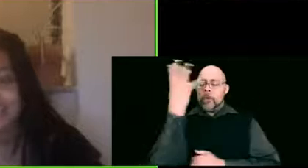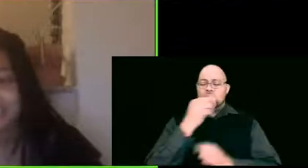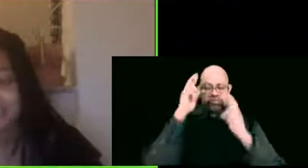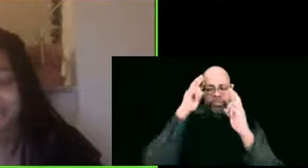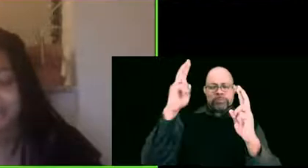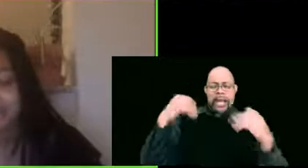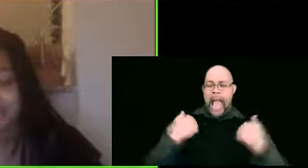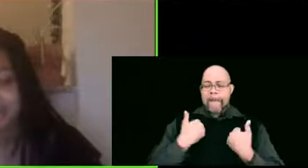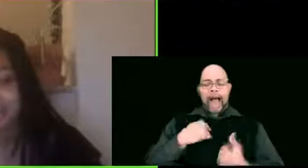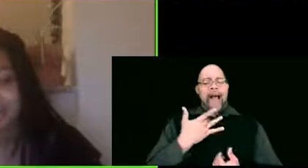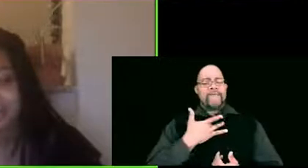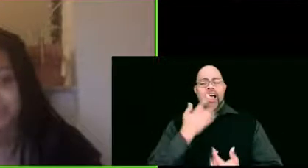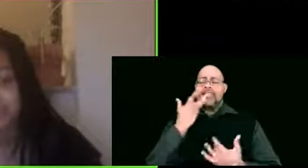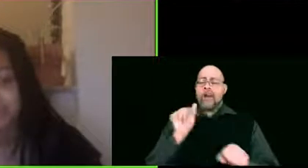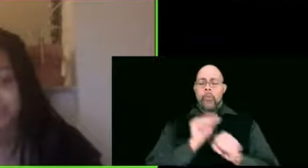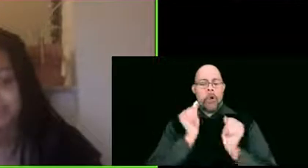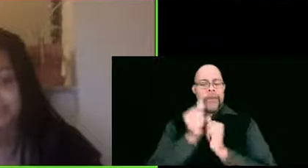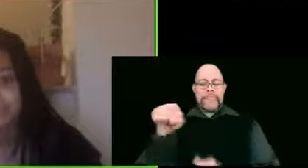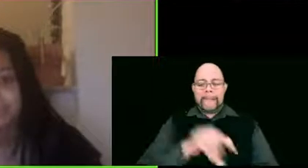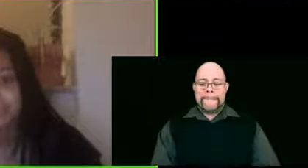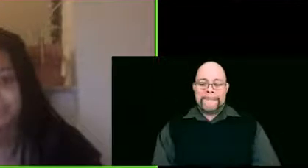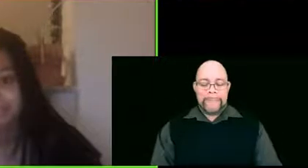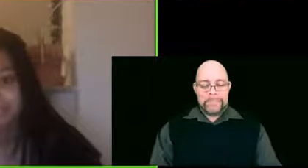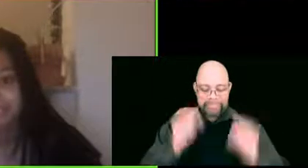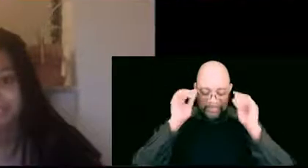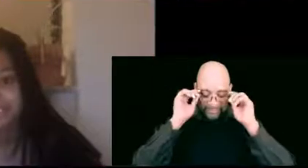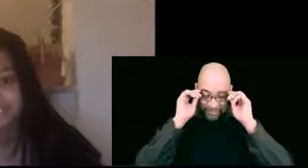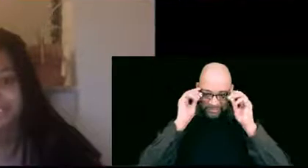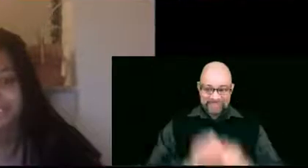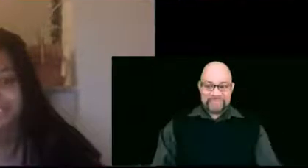majestic creatures that I feel very lucky to work with.